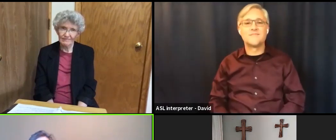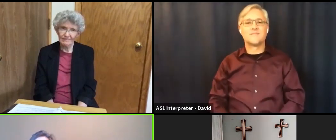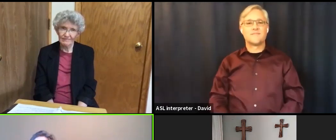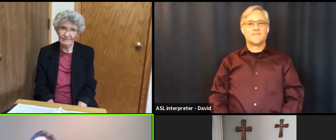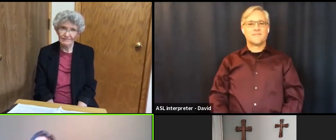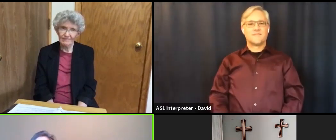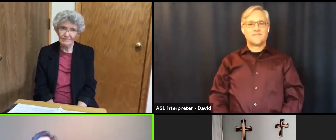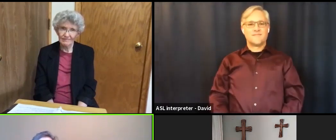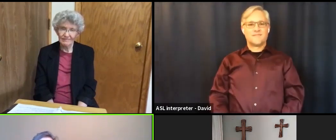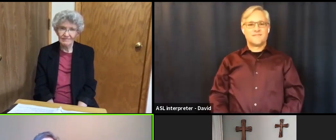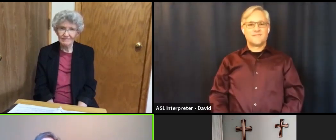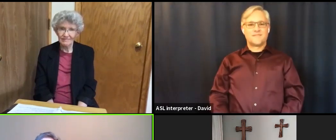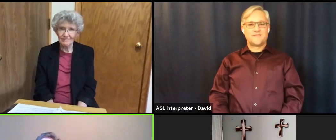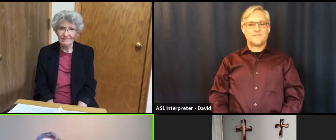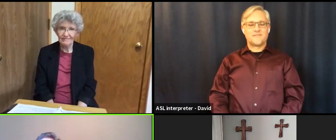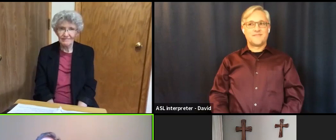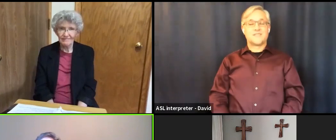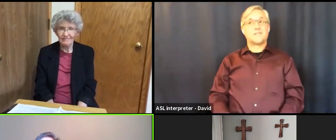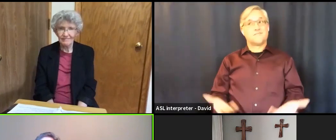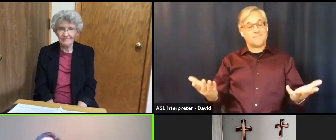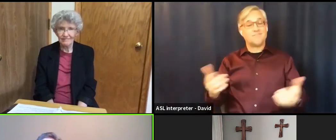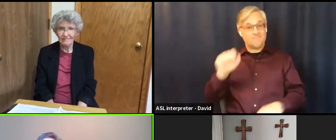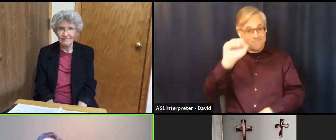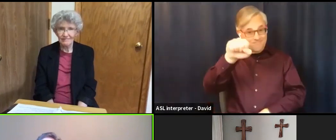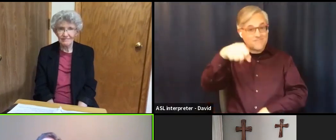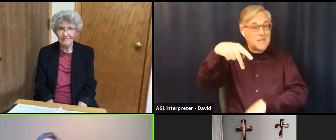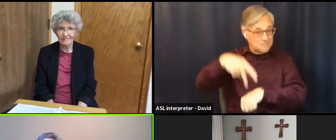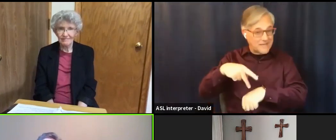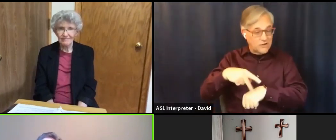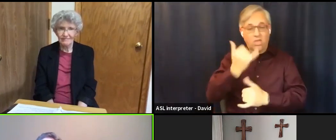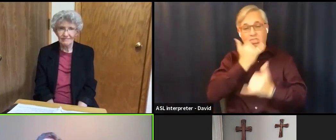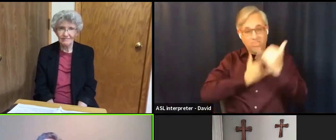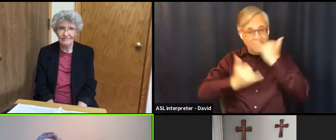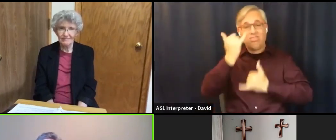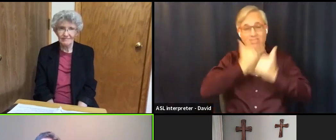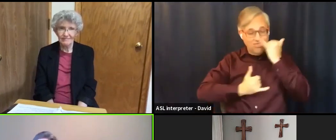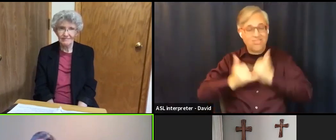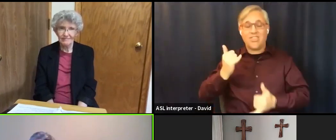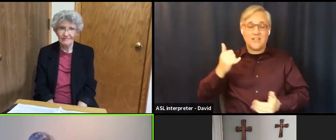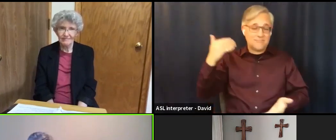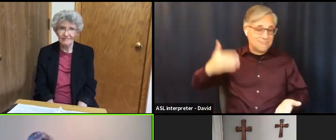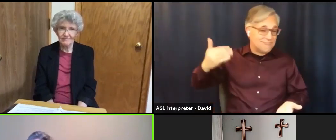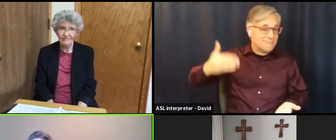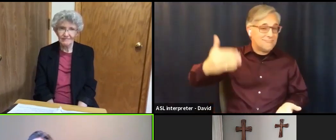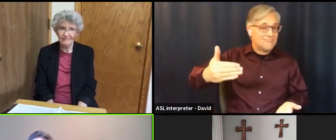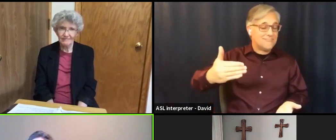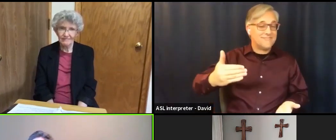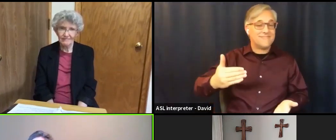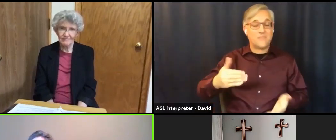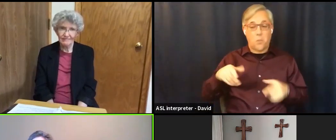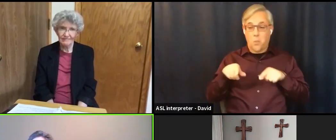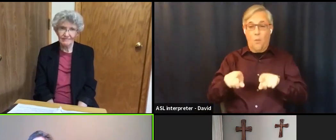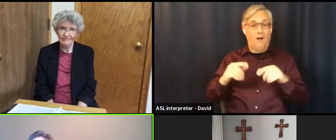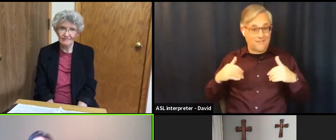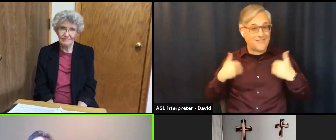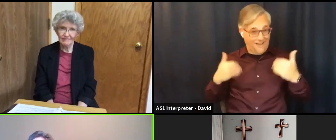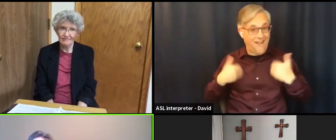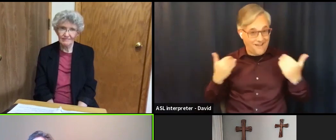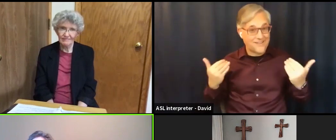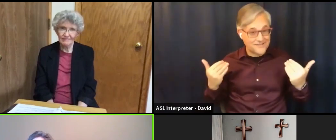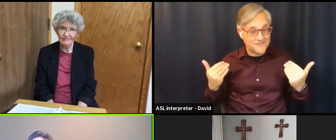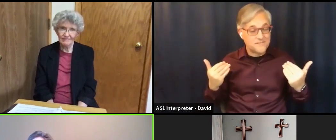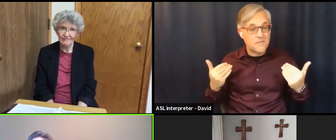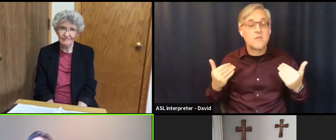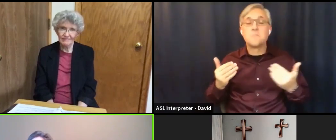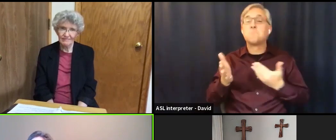So as much as Peter made mistakes again and again as a young disciple, he also learned to